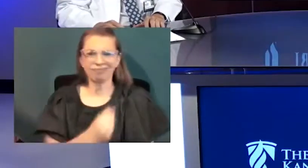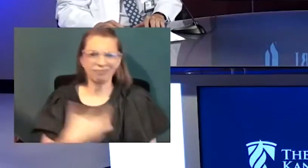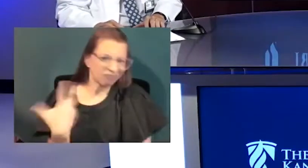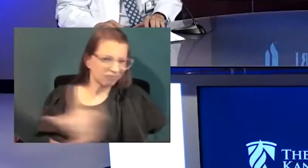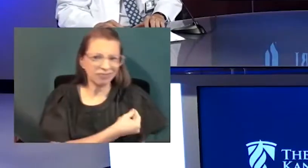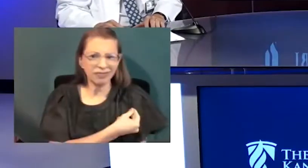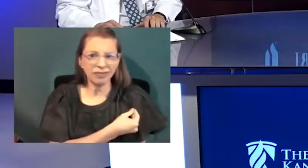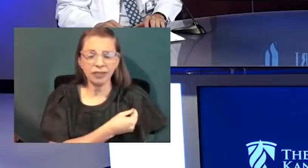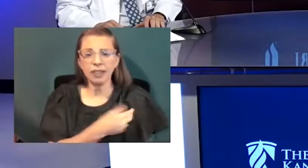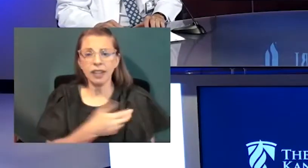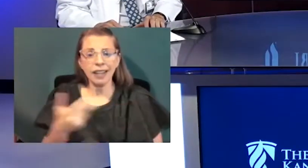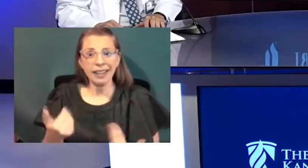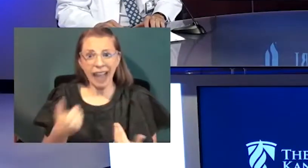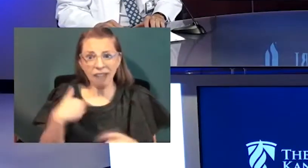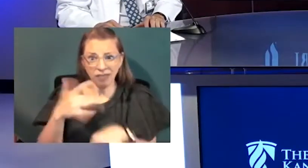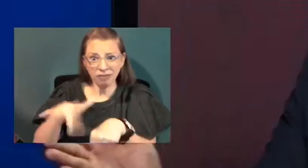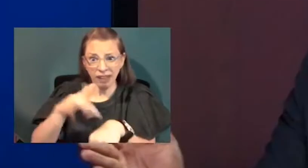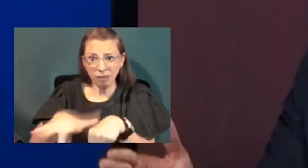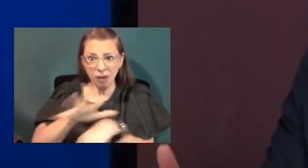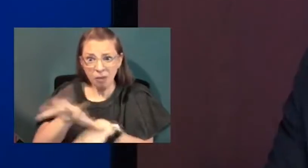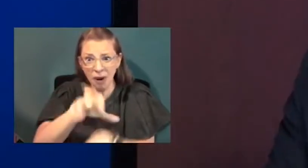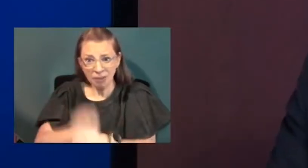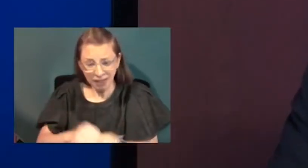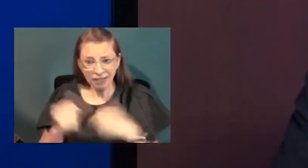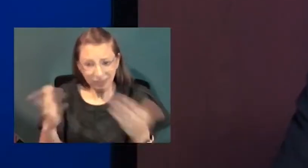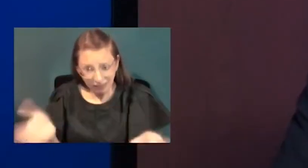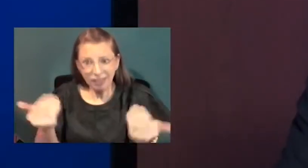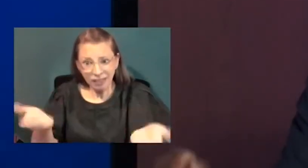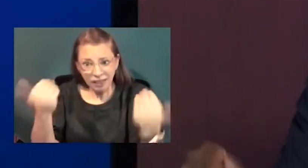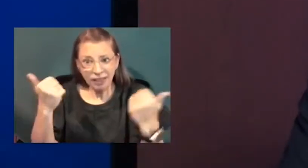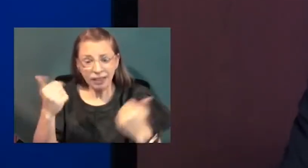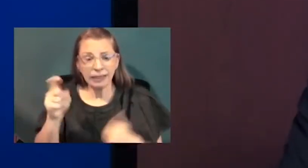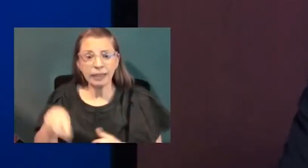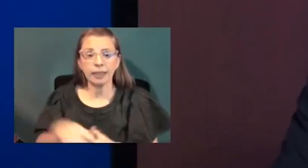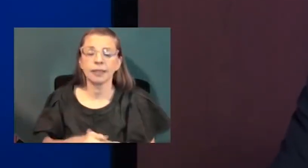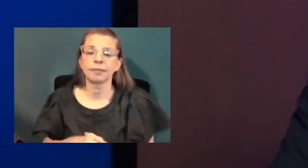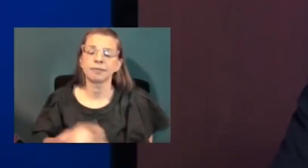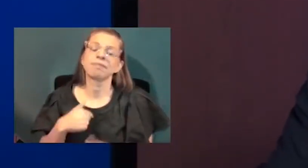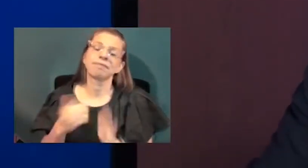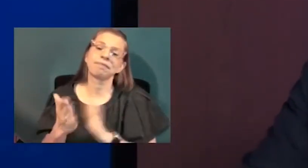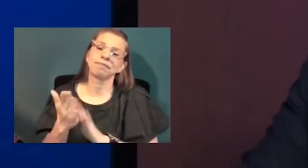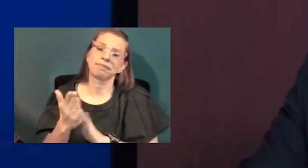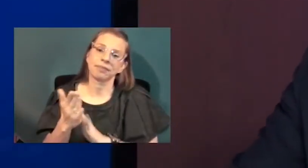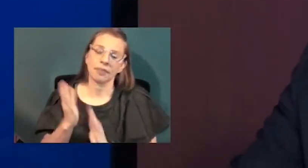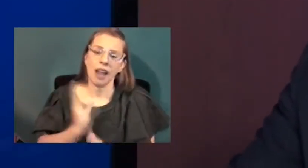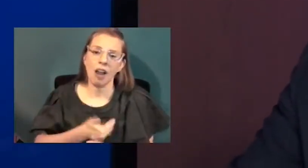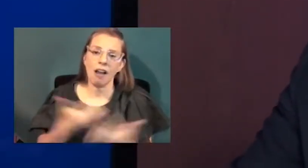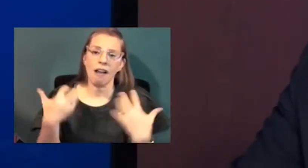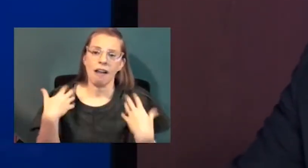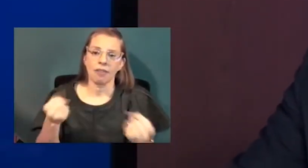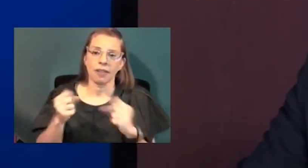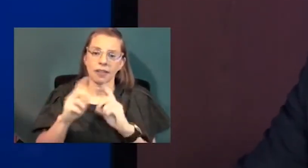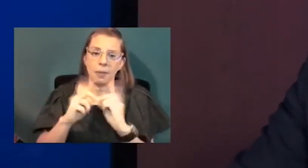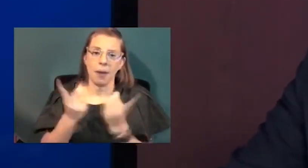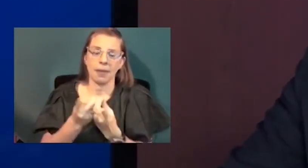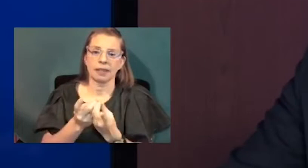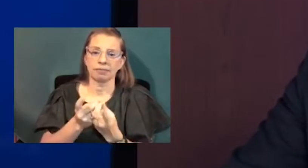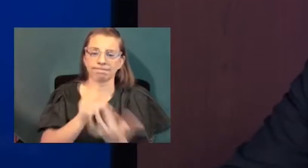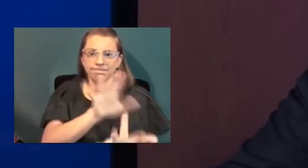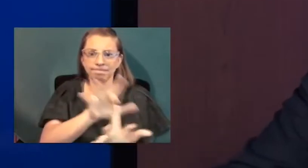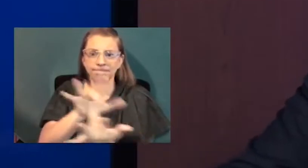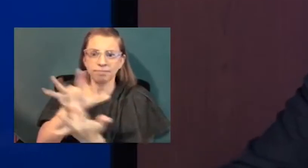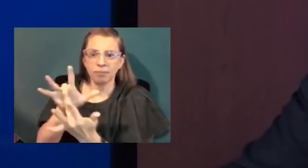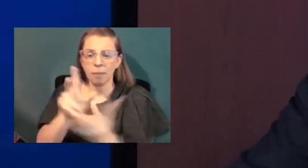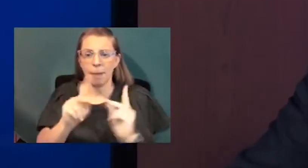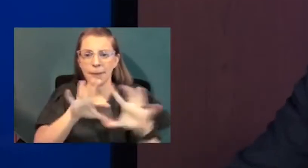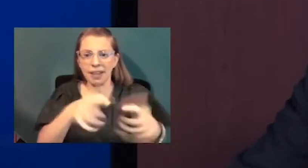you, and it is going to be more of that. And I so commend our health departments, particularly reaching out to populations we don't always reach. I was knocking